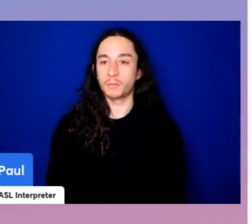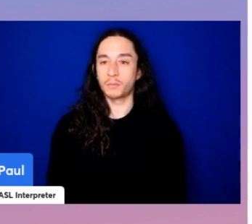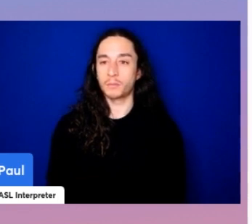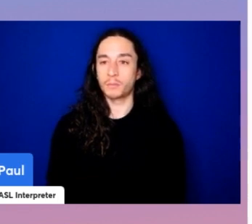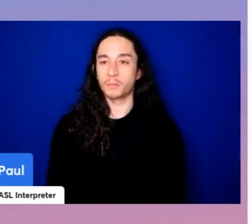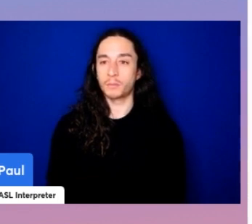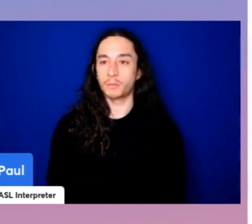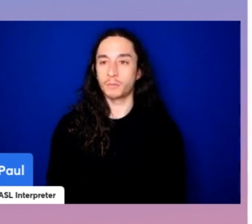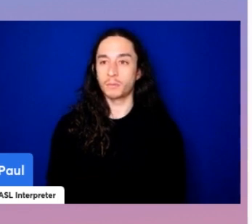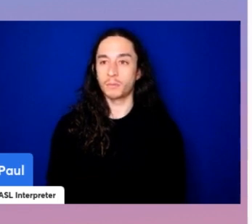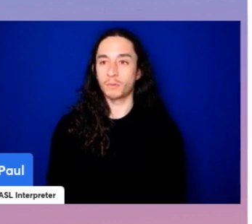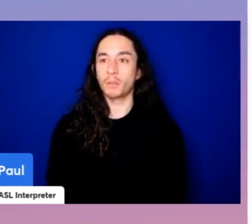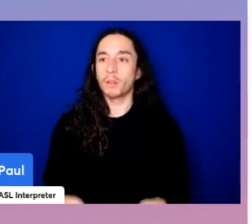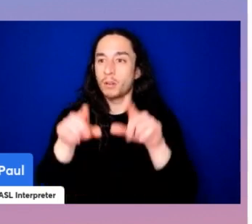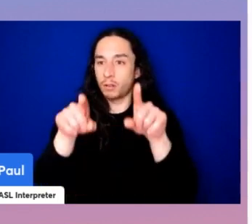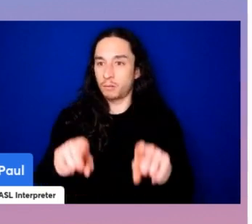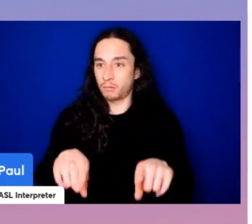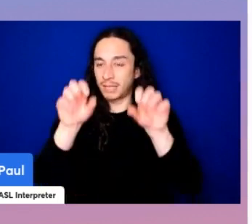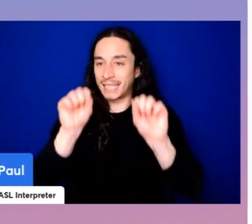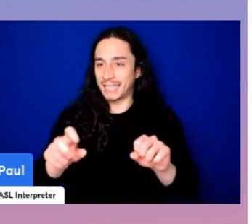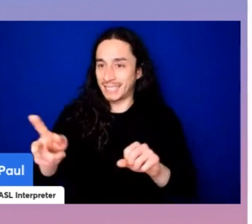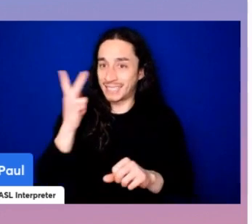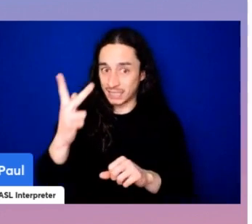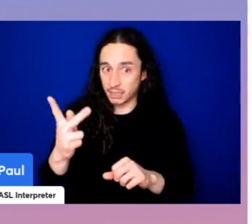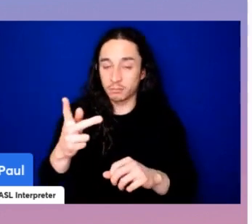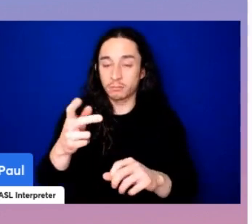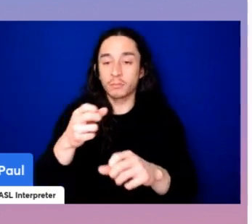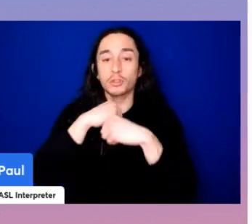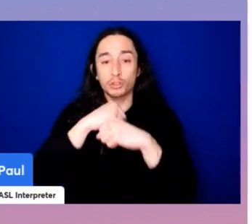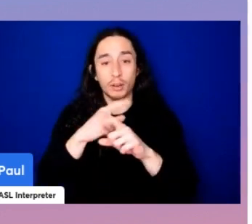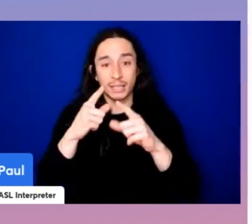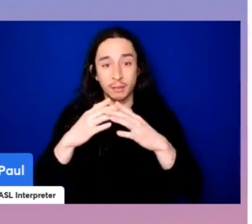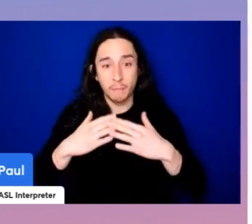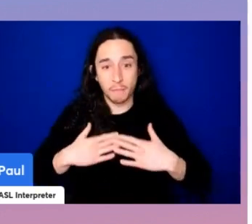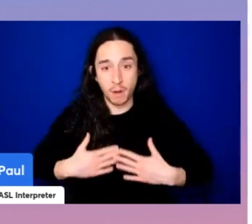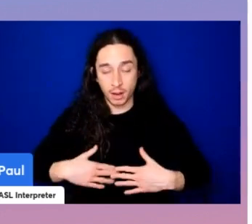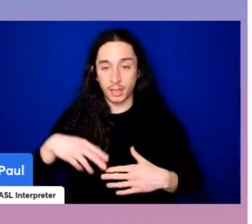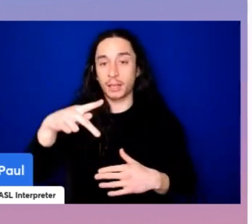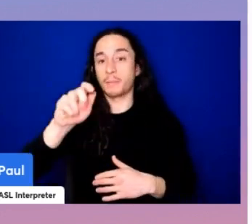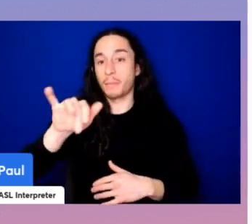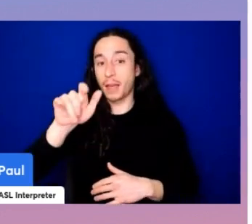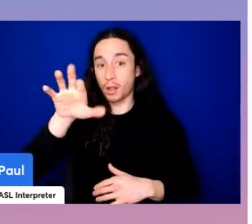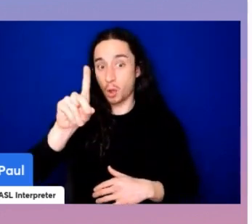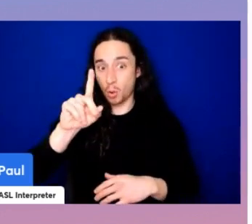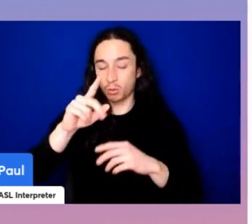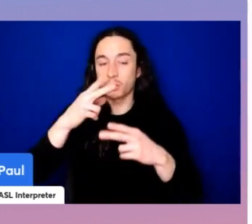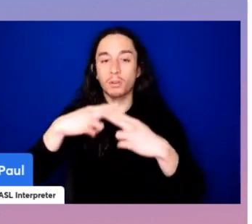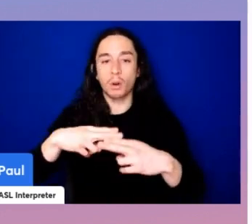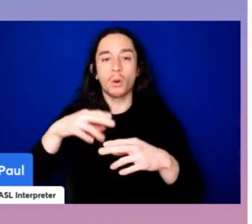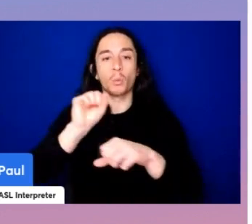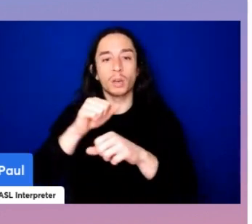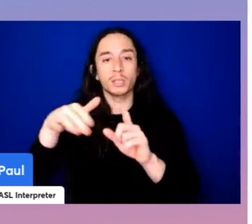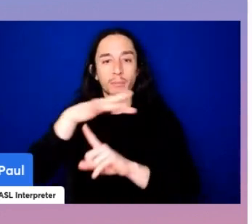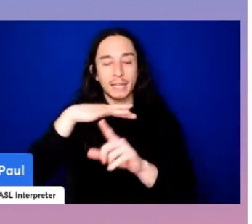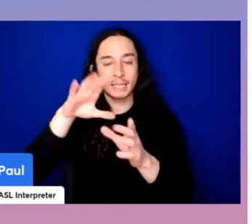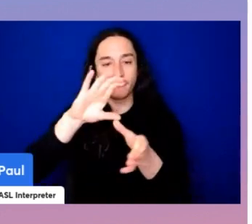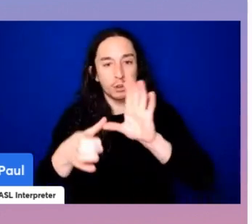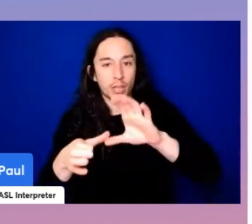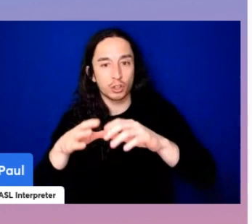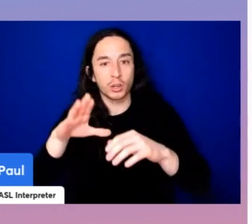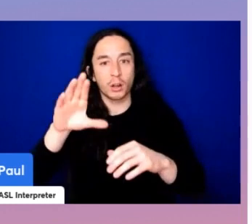we generate this body payload, and then we call the workspaces configuration versions